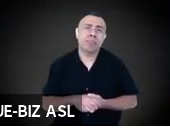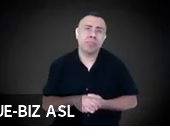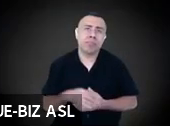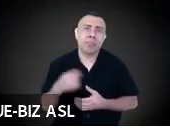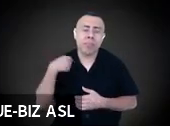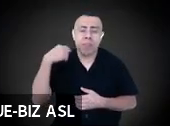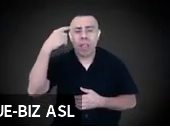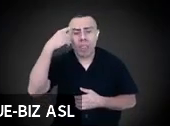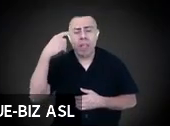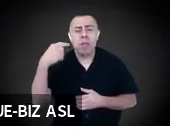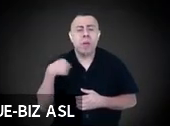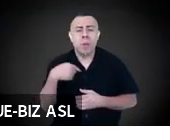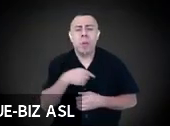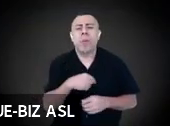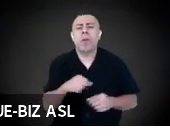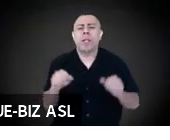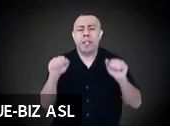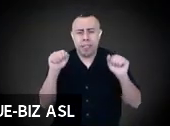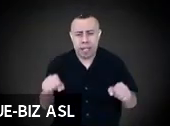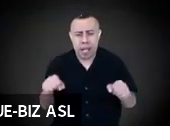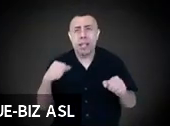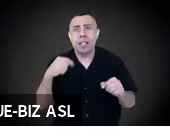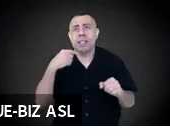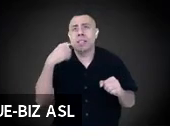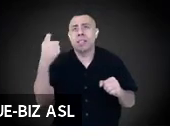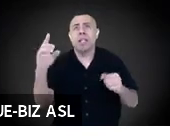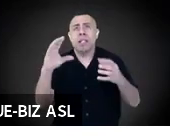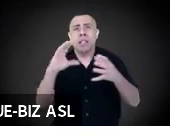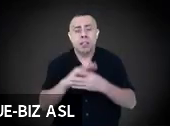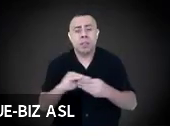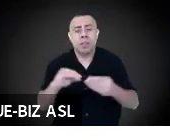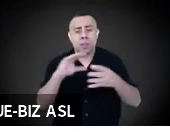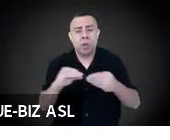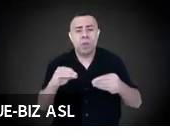we can tell this story within our community